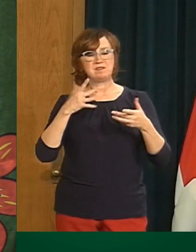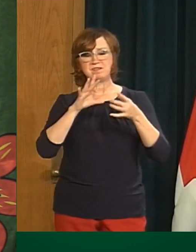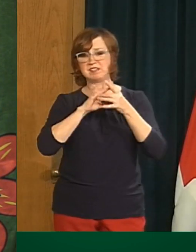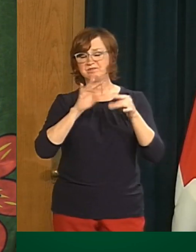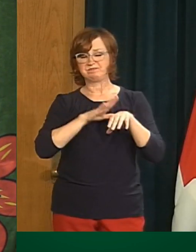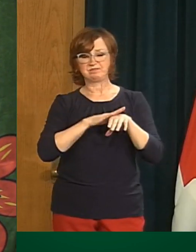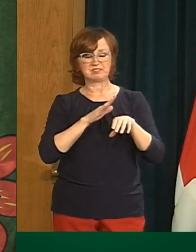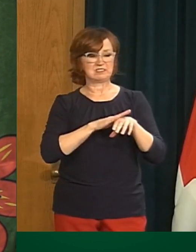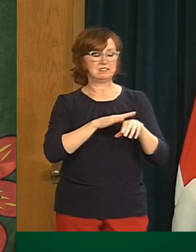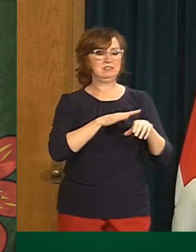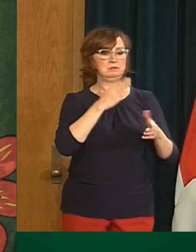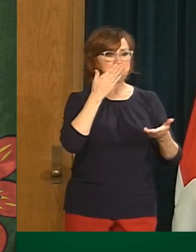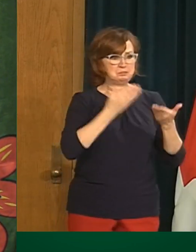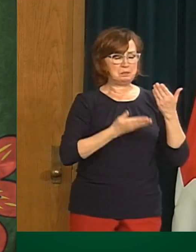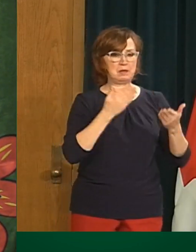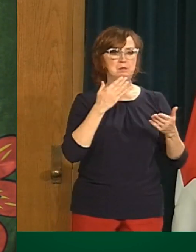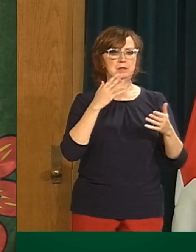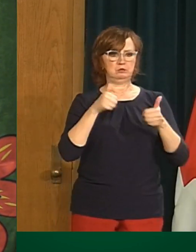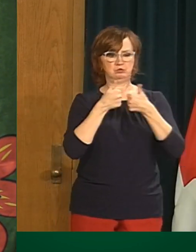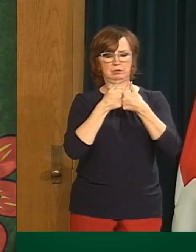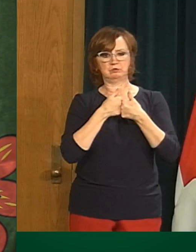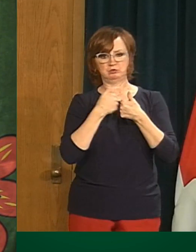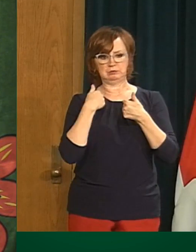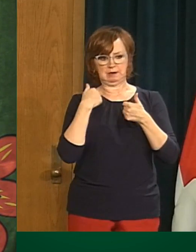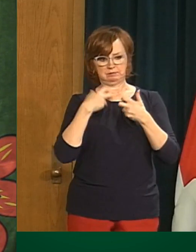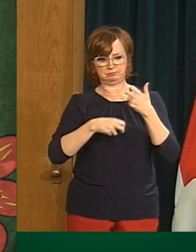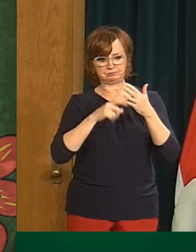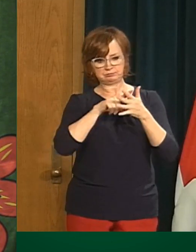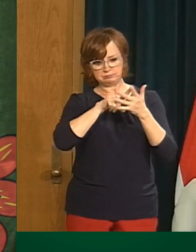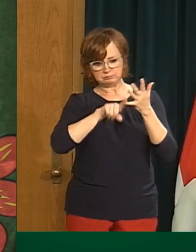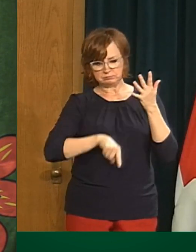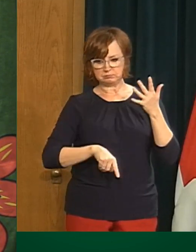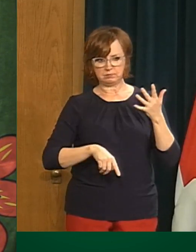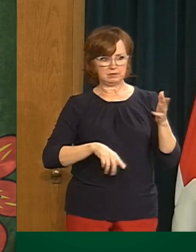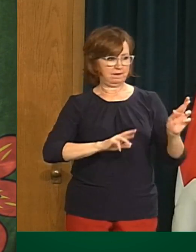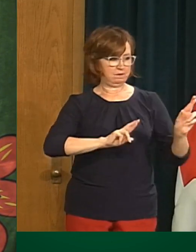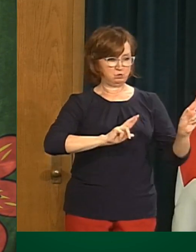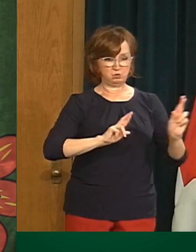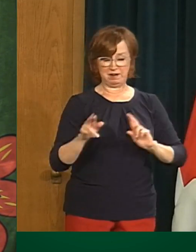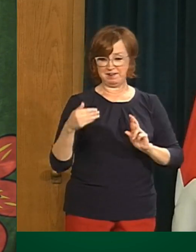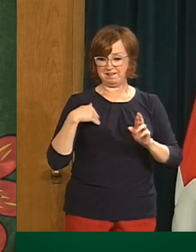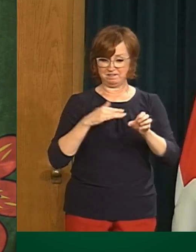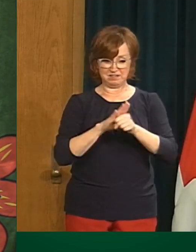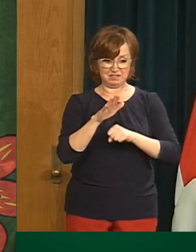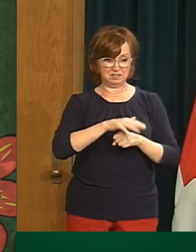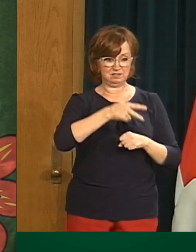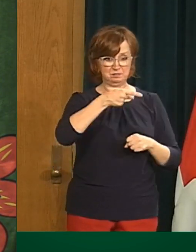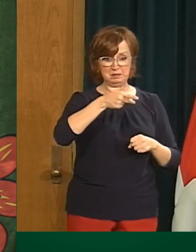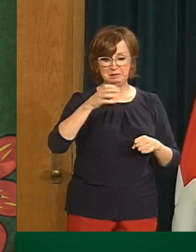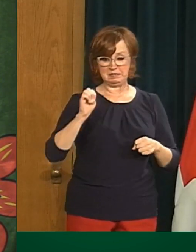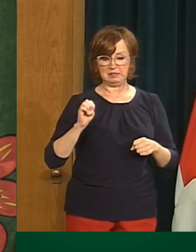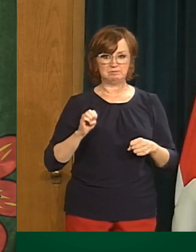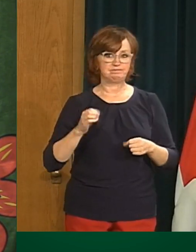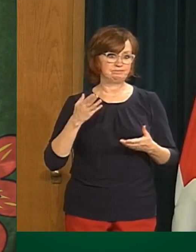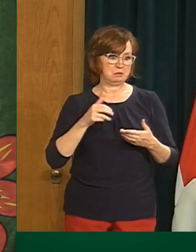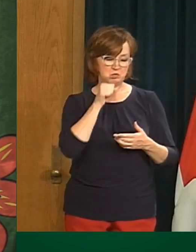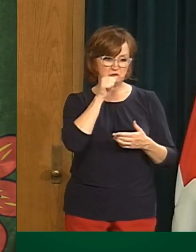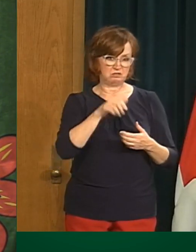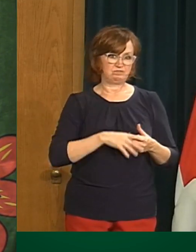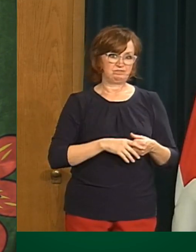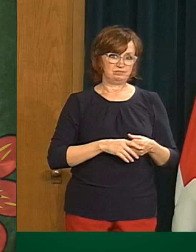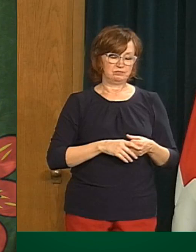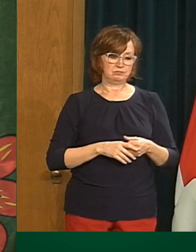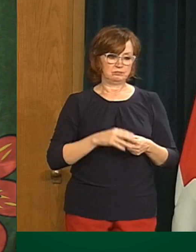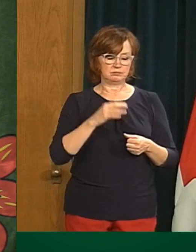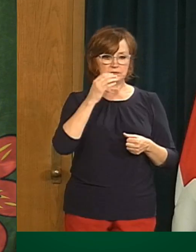some of our medical services coming into full service in securing the necessary PPE for the services that they may